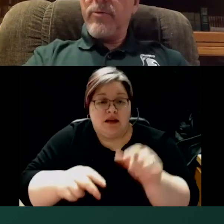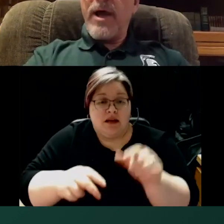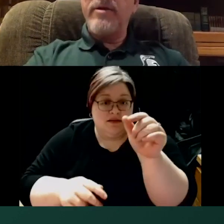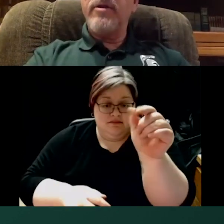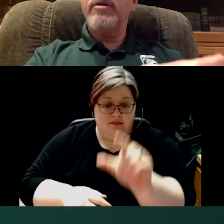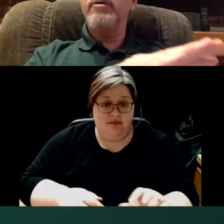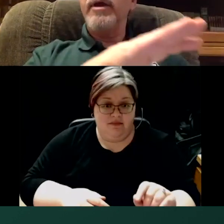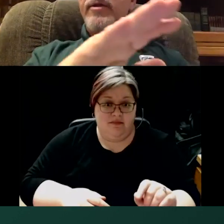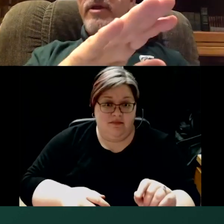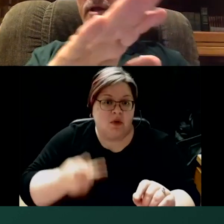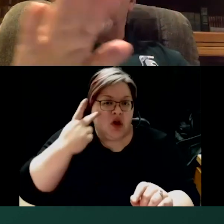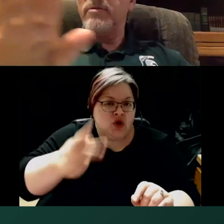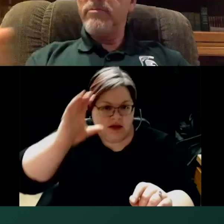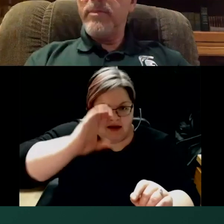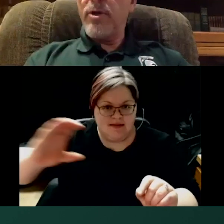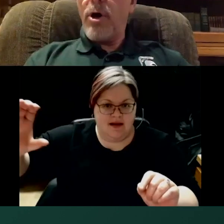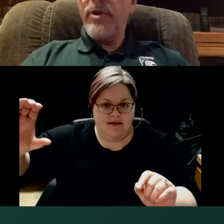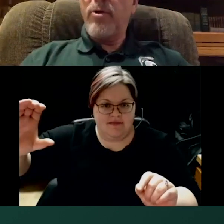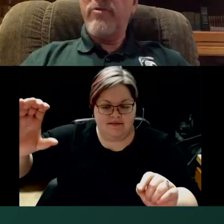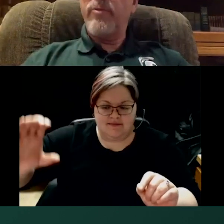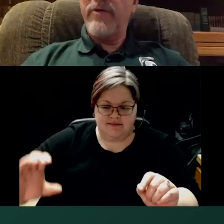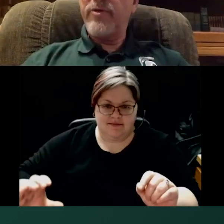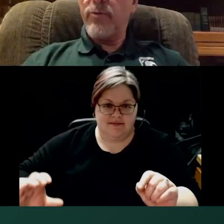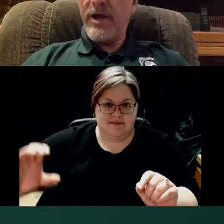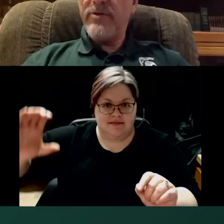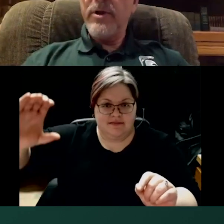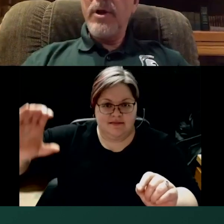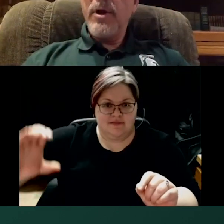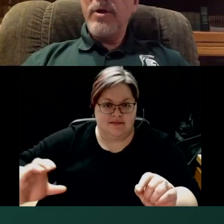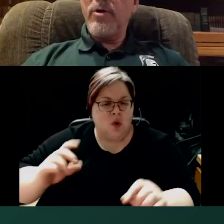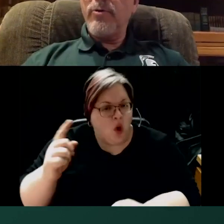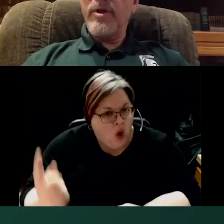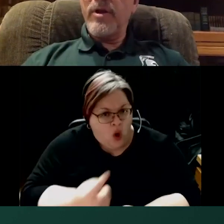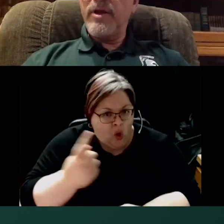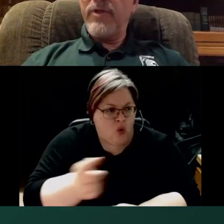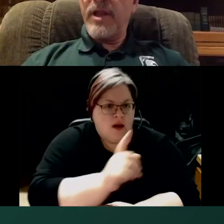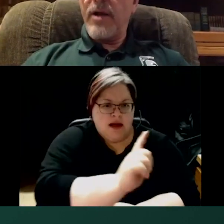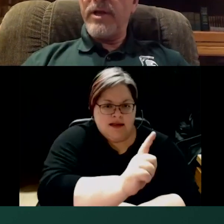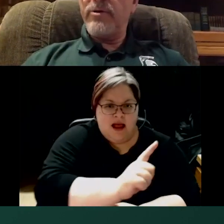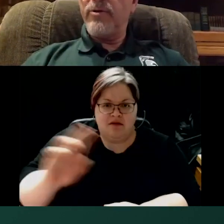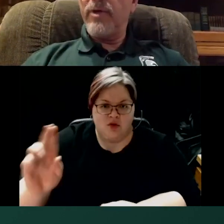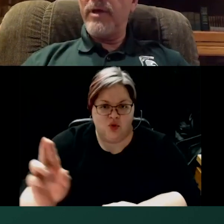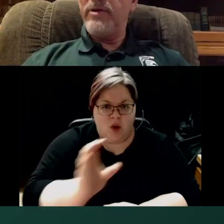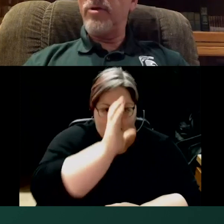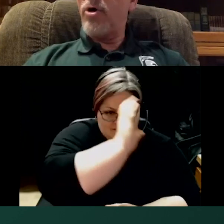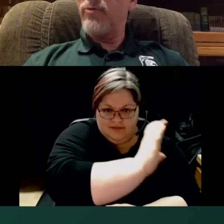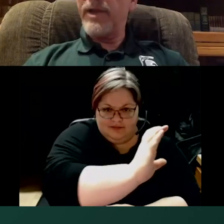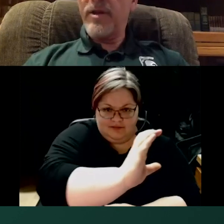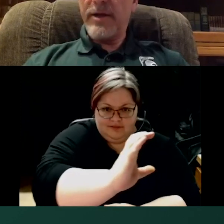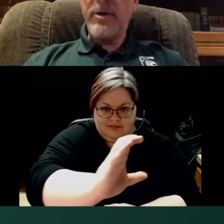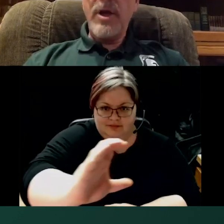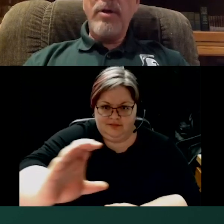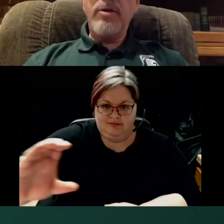sun rises and sets, it always goes from left to right. So the sun, if it's down here to the right, has